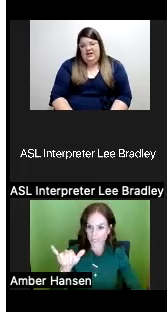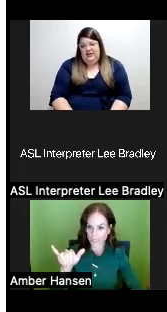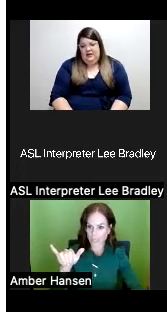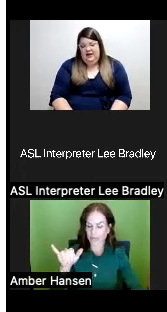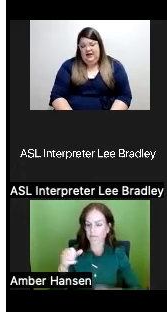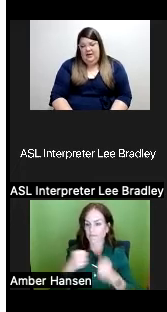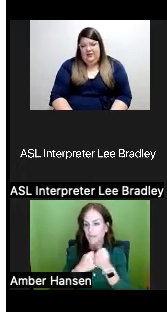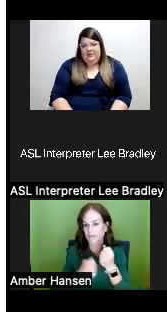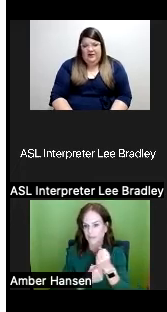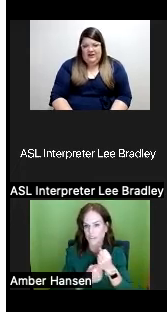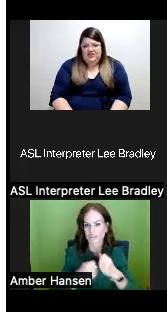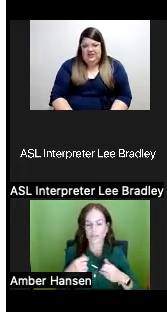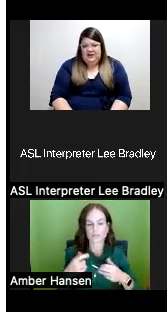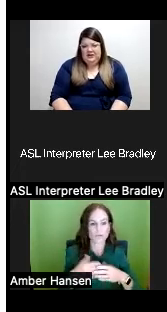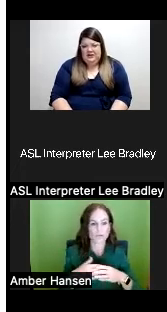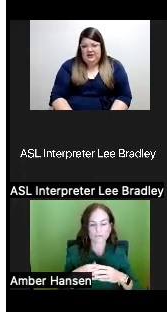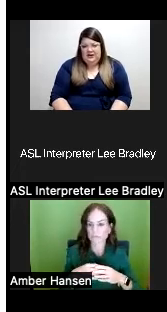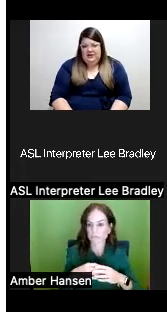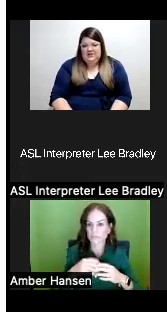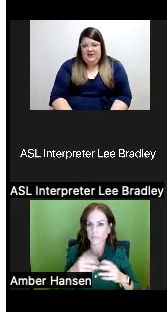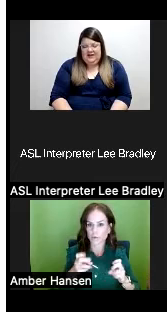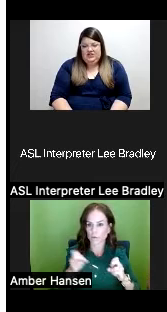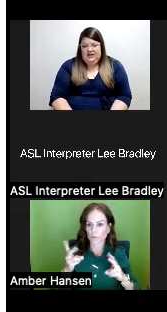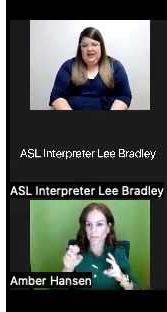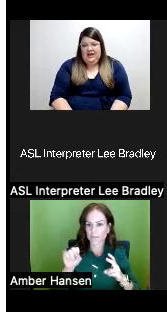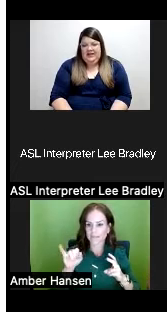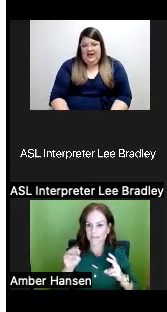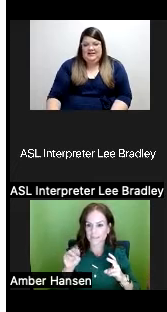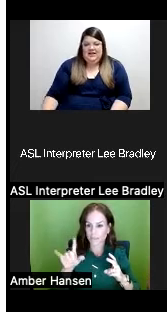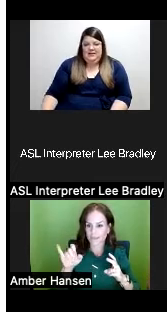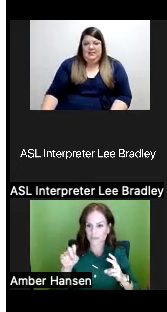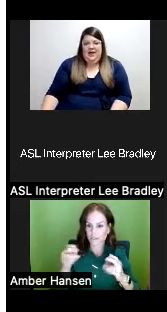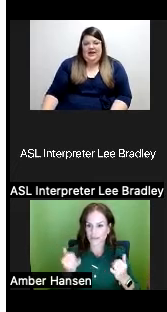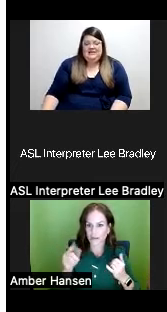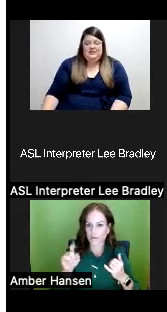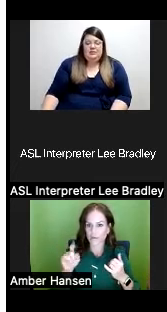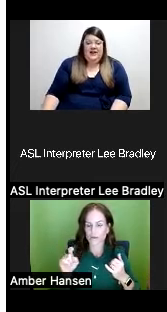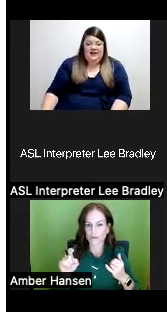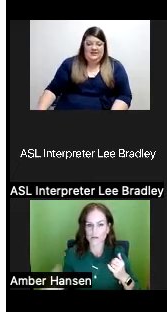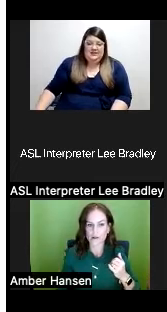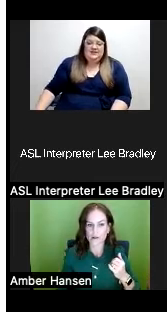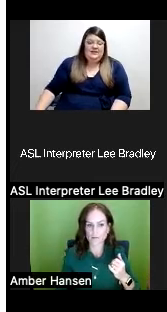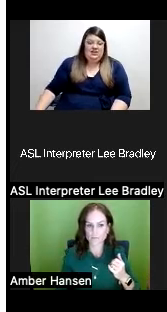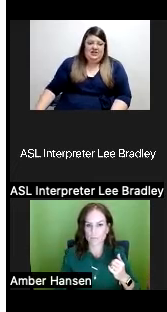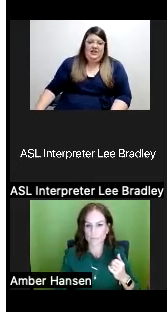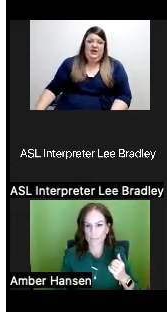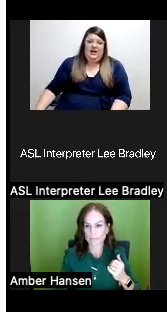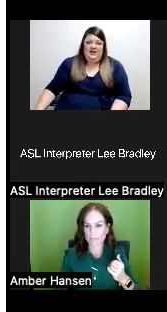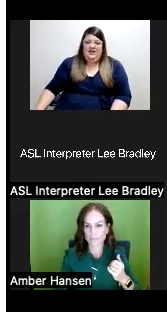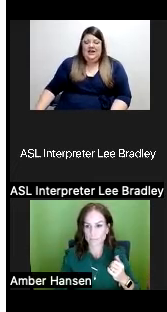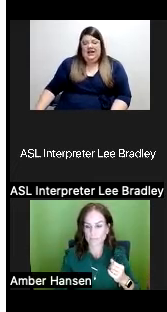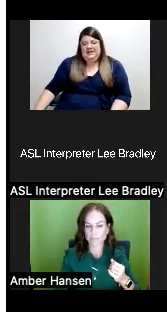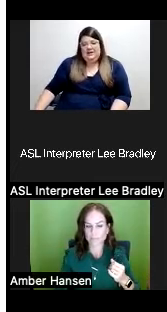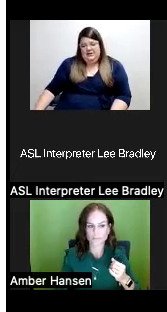It's called a foundation. There's a foundation that has provided us with a simulation that you can